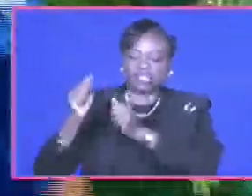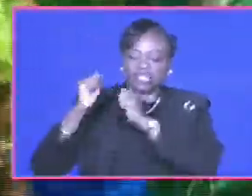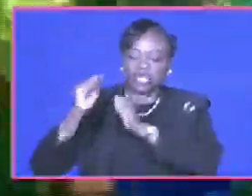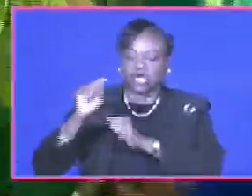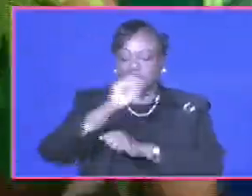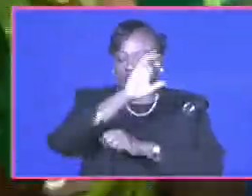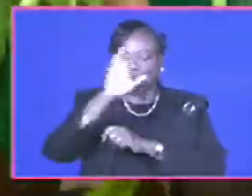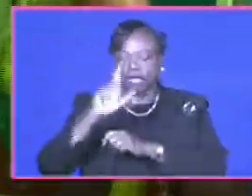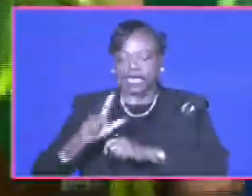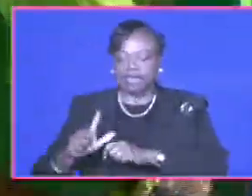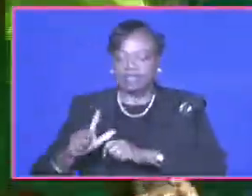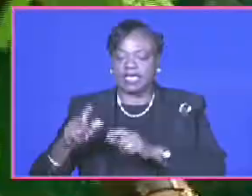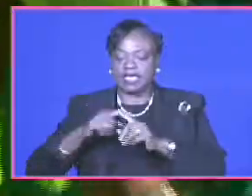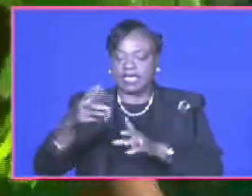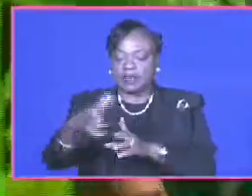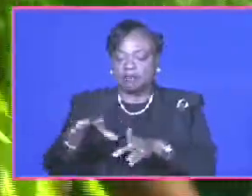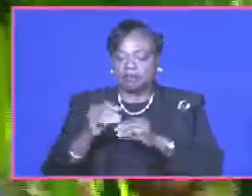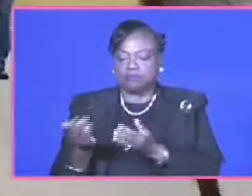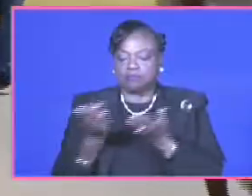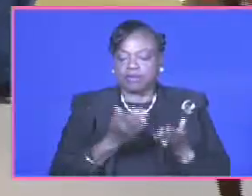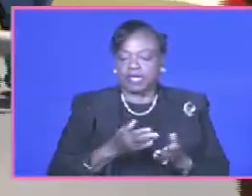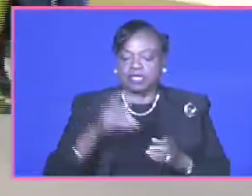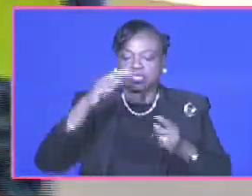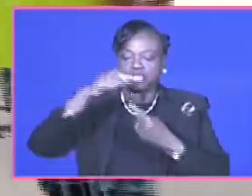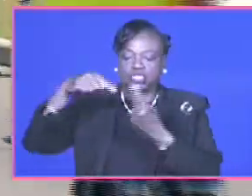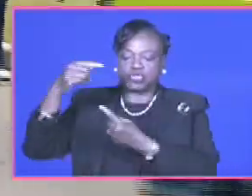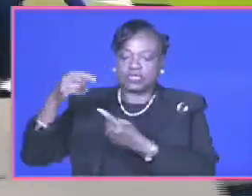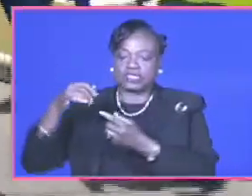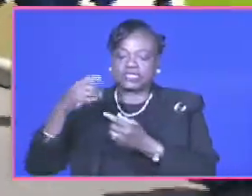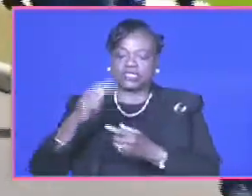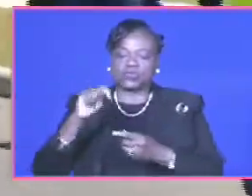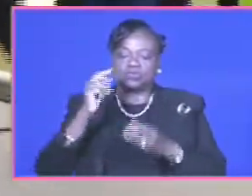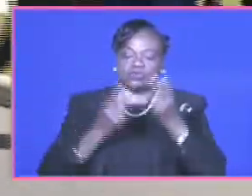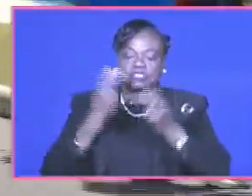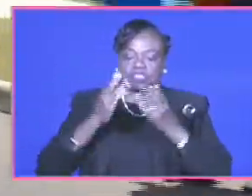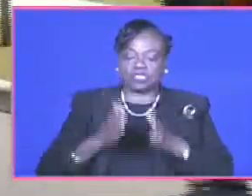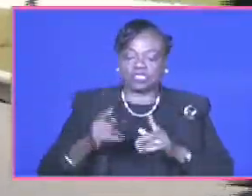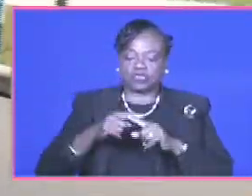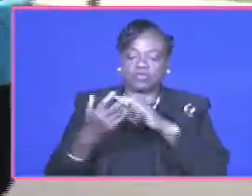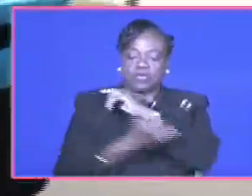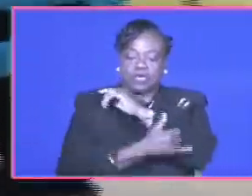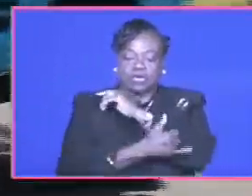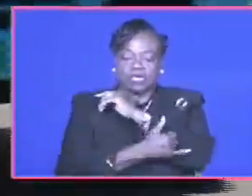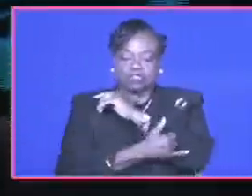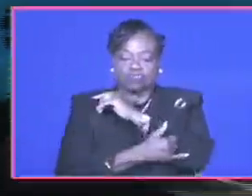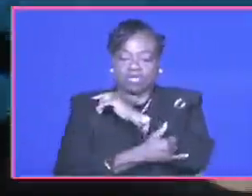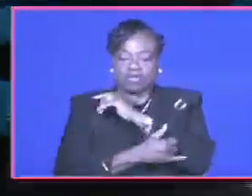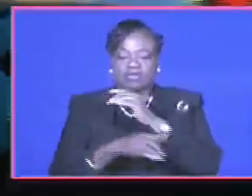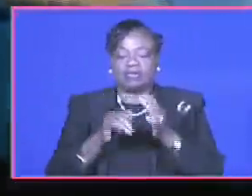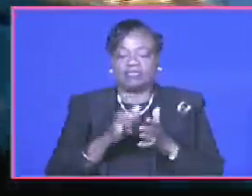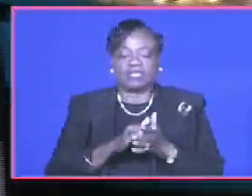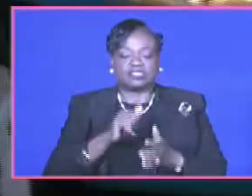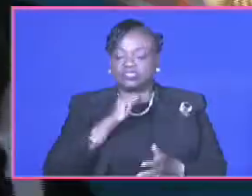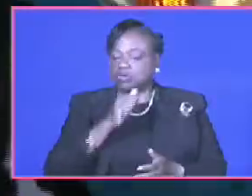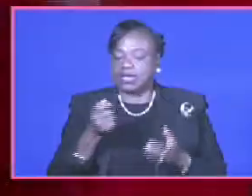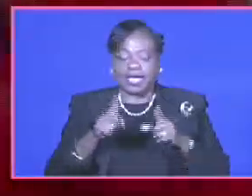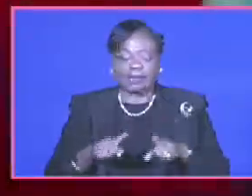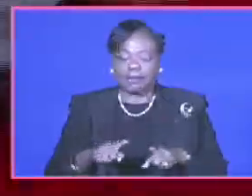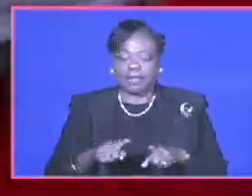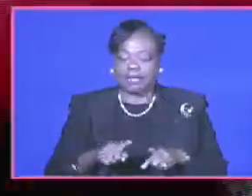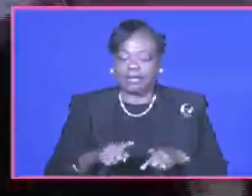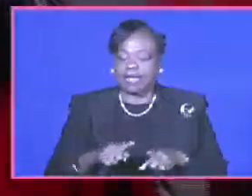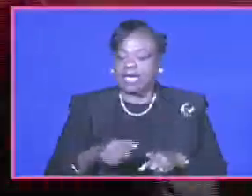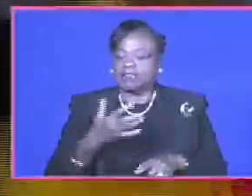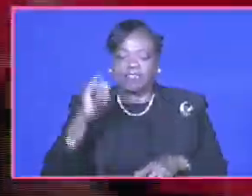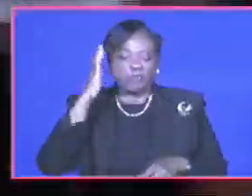before he and the Ministry of Tourism can support it. He says that has yet to happen, and it is not the ministry's mandate to spend money to create a